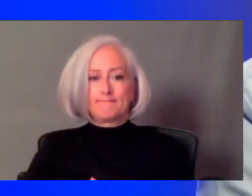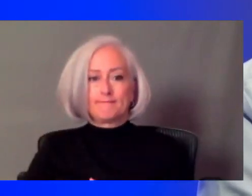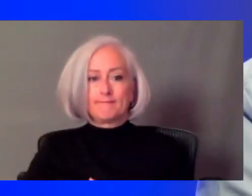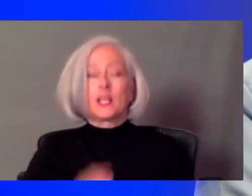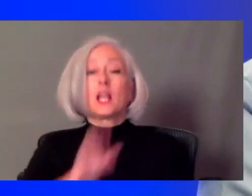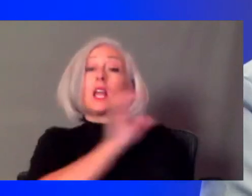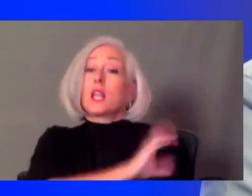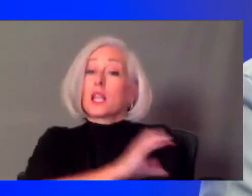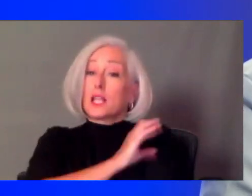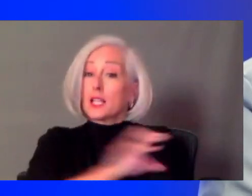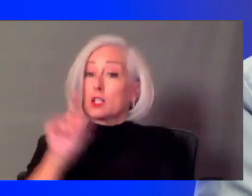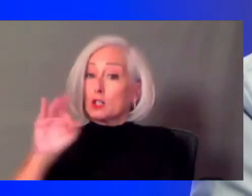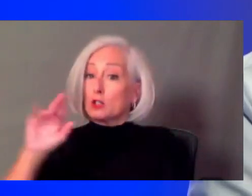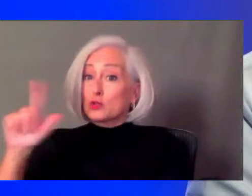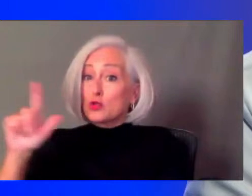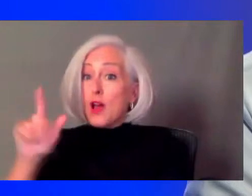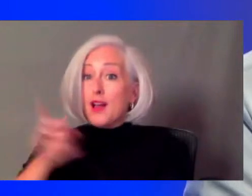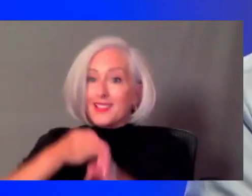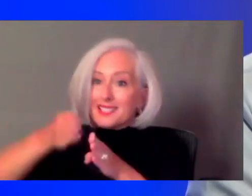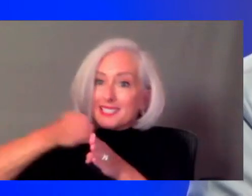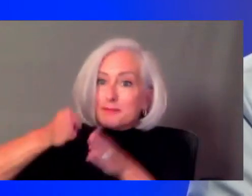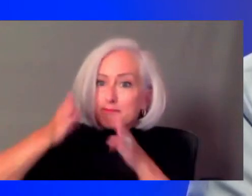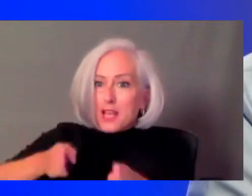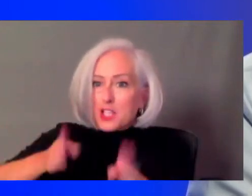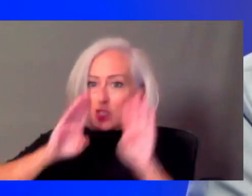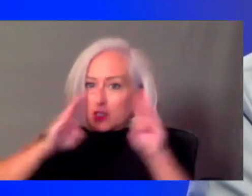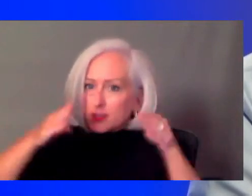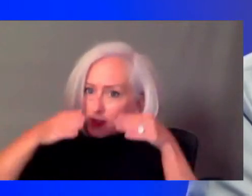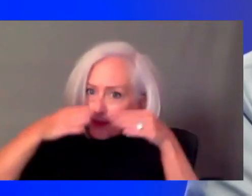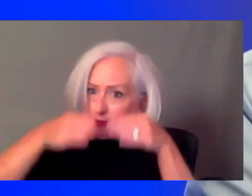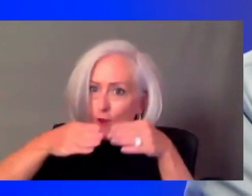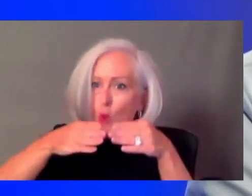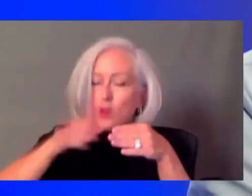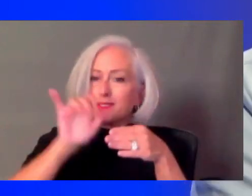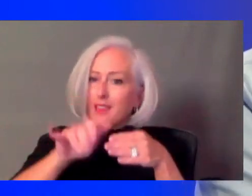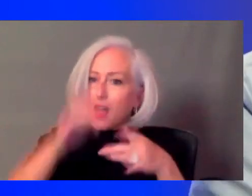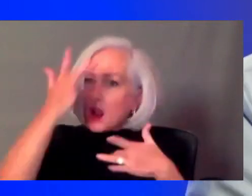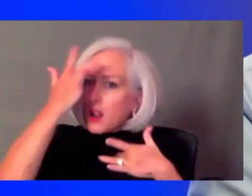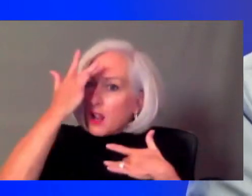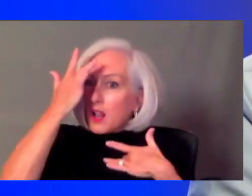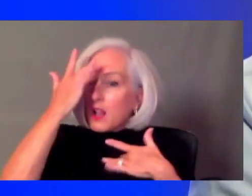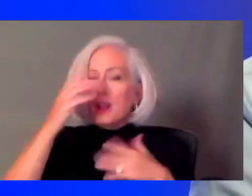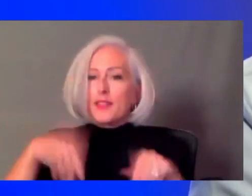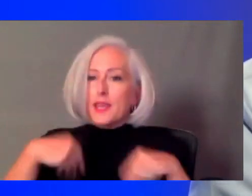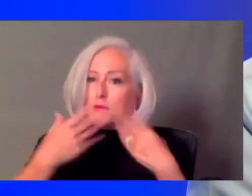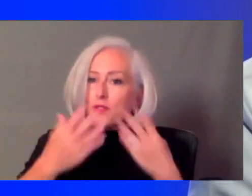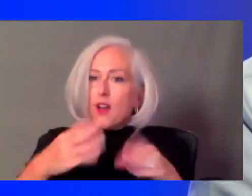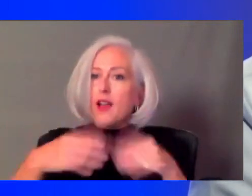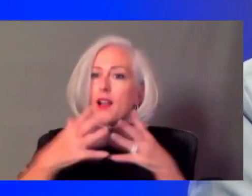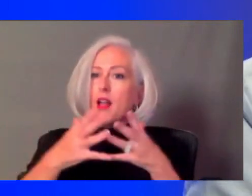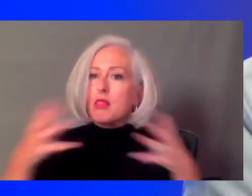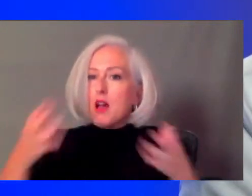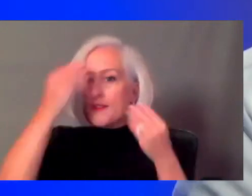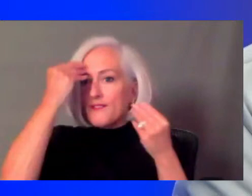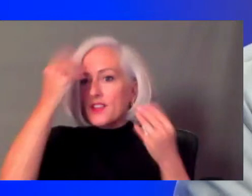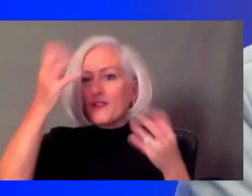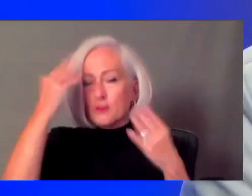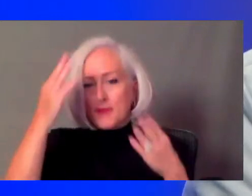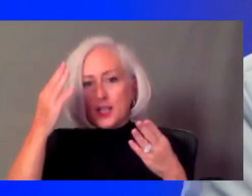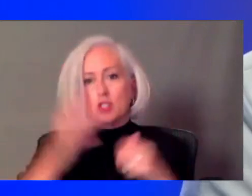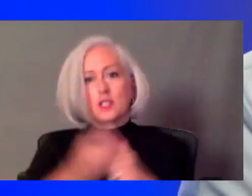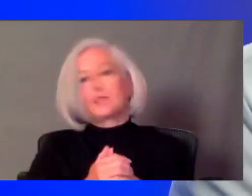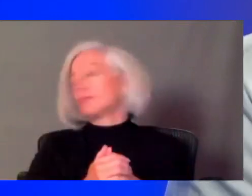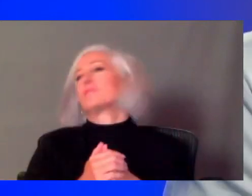give back to your society and your community. I love that. If somebody wants to know if they qualify for one of the trials that we're doing here, how do they go about